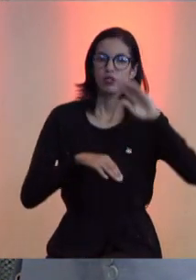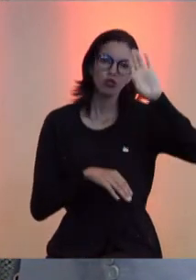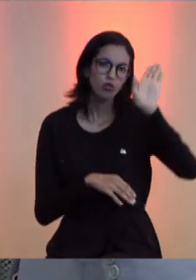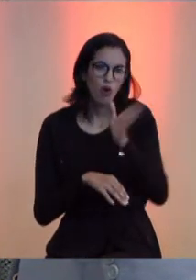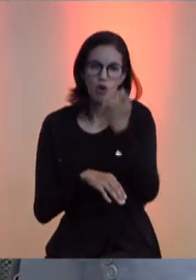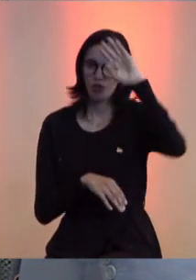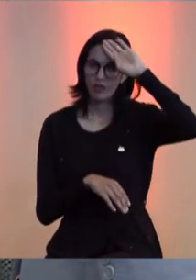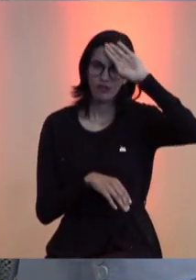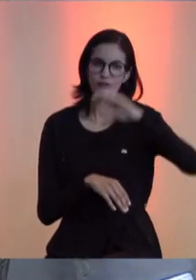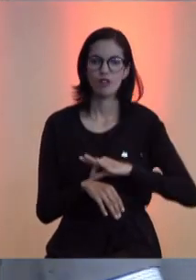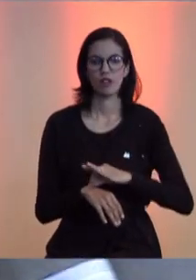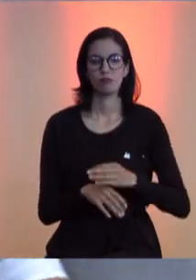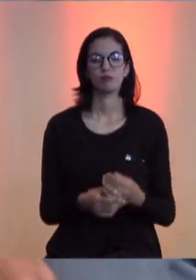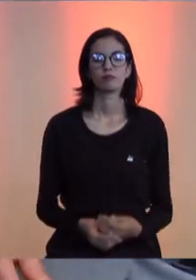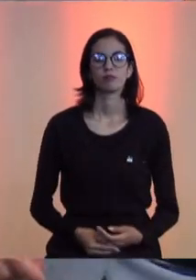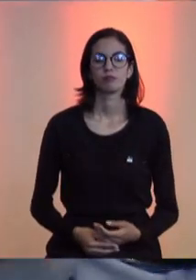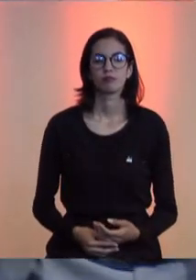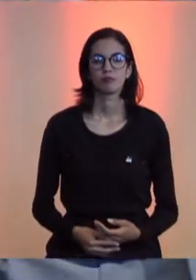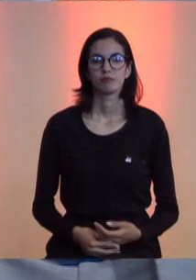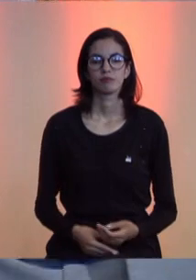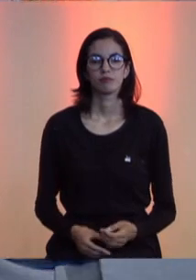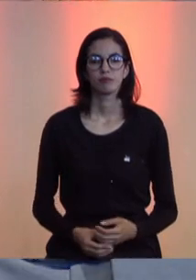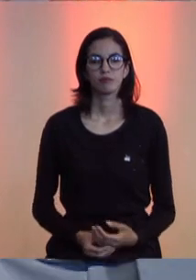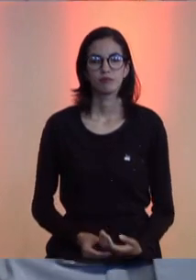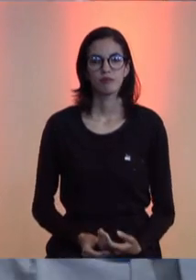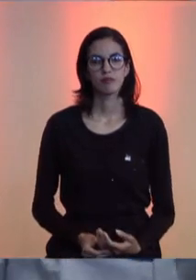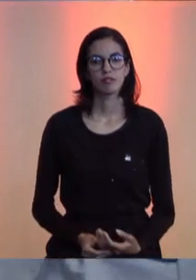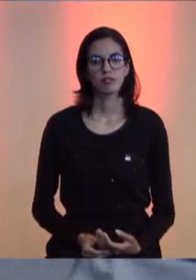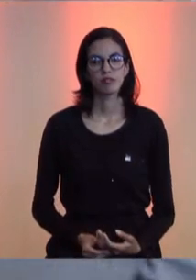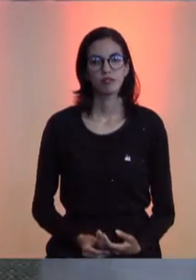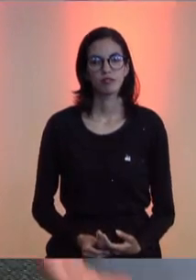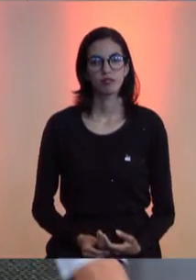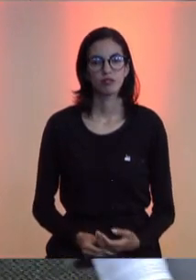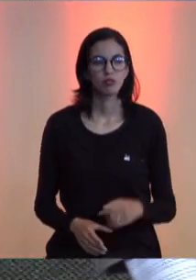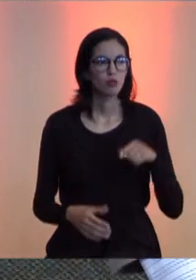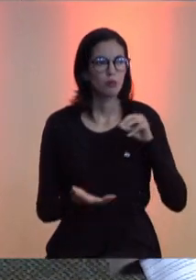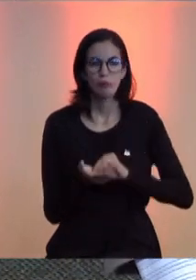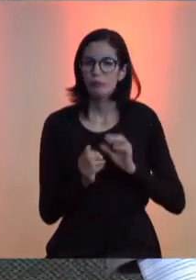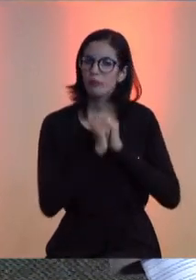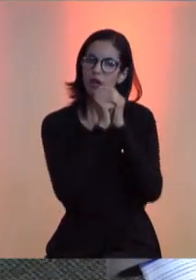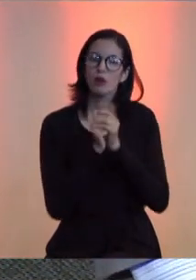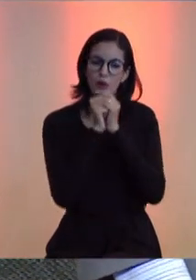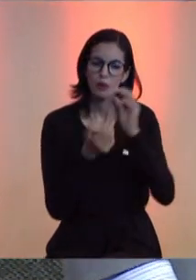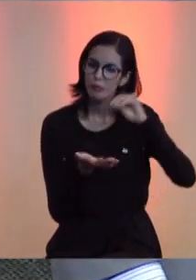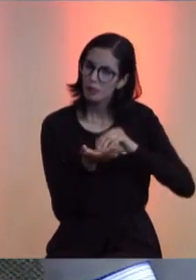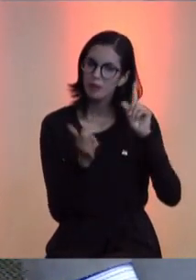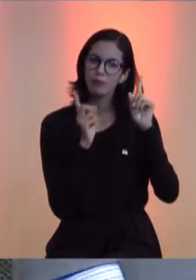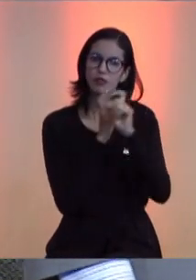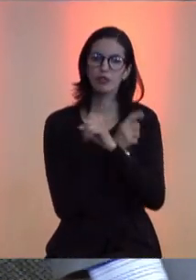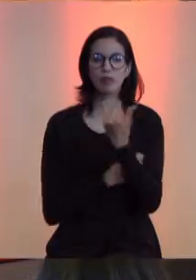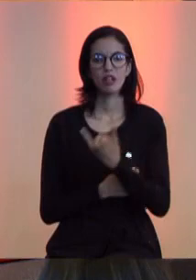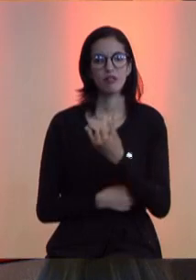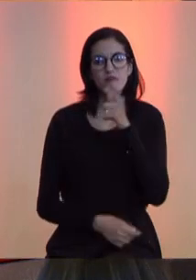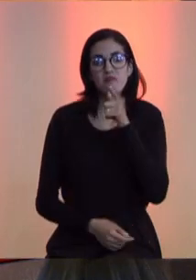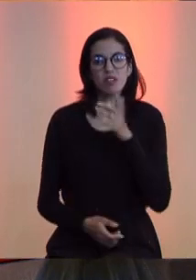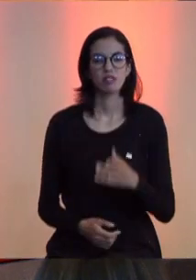longer than the joy. Parece que el llorar es más prolongado que el gozo. Today I have good news